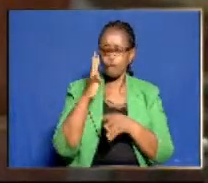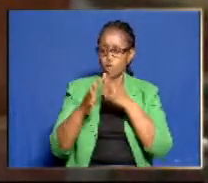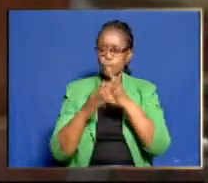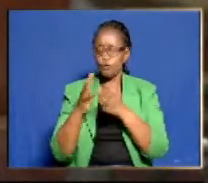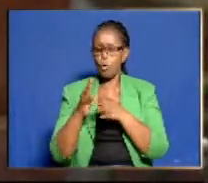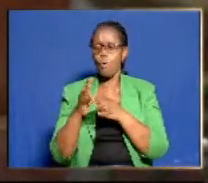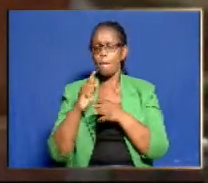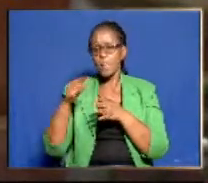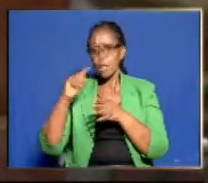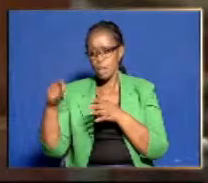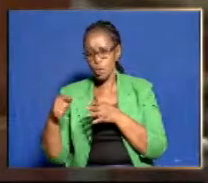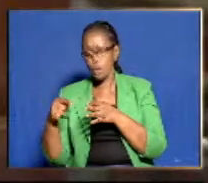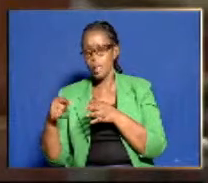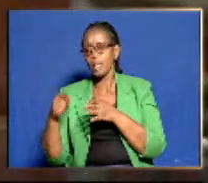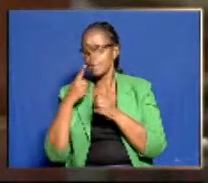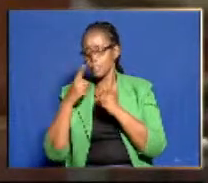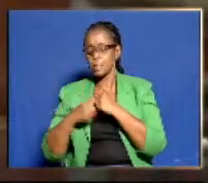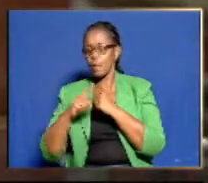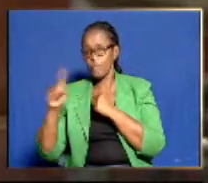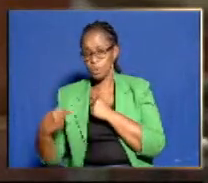3,044,600,000 and development expenditure of